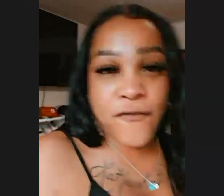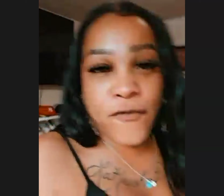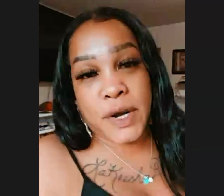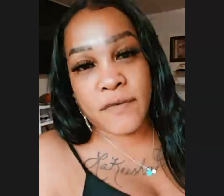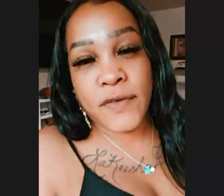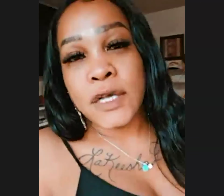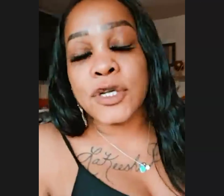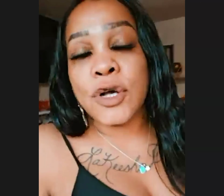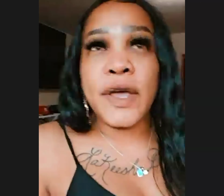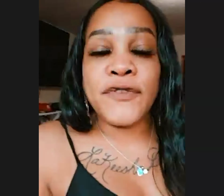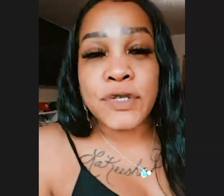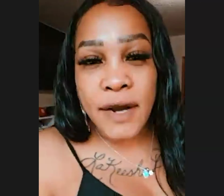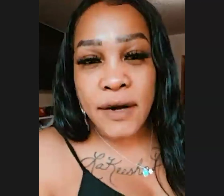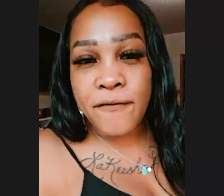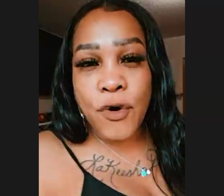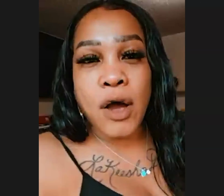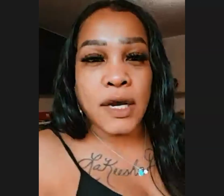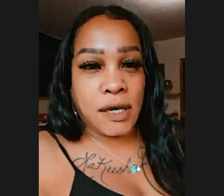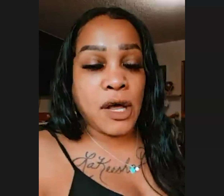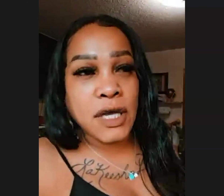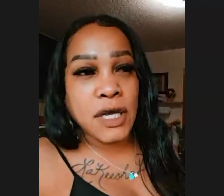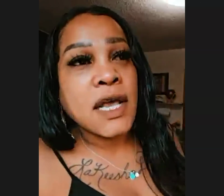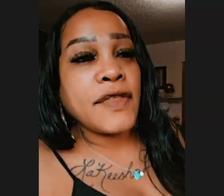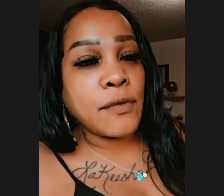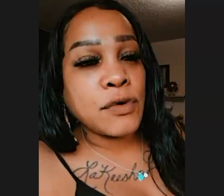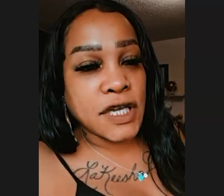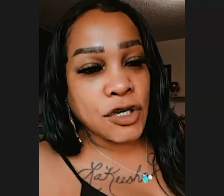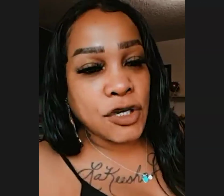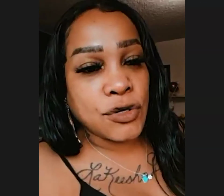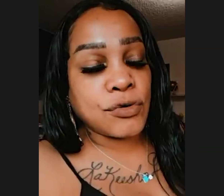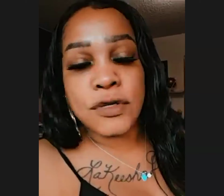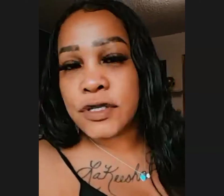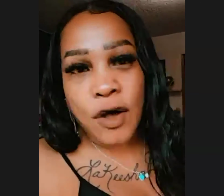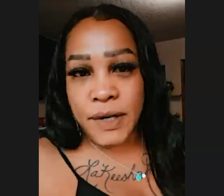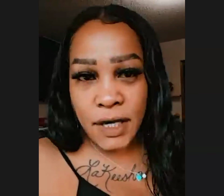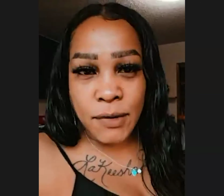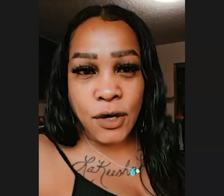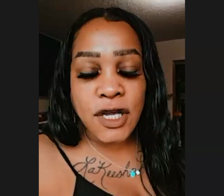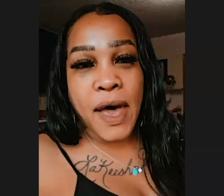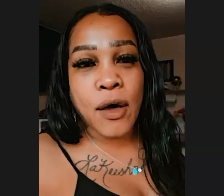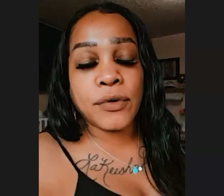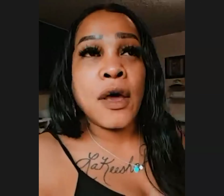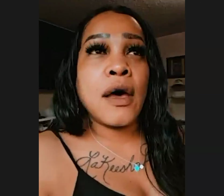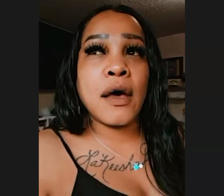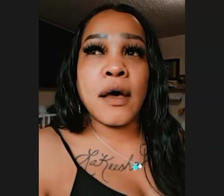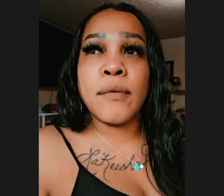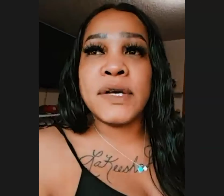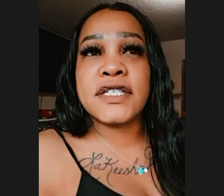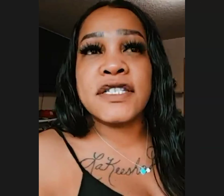are informative. So if you sign up for on an email list, they will send you so many emails